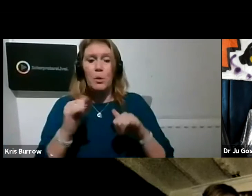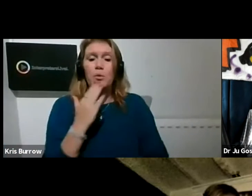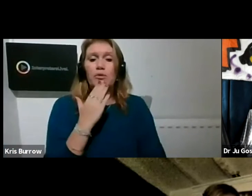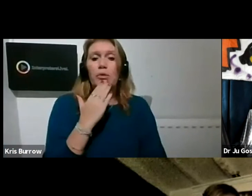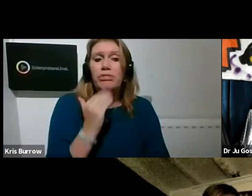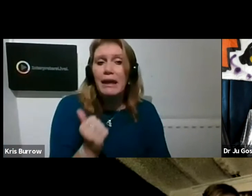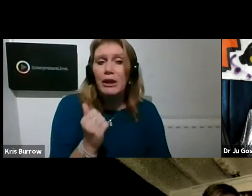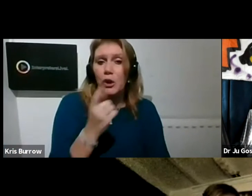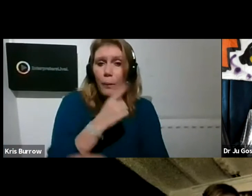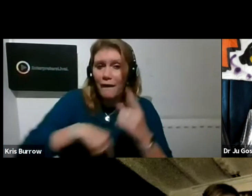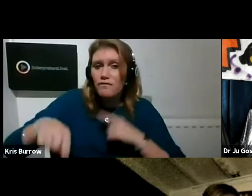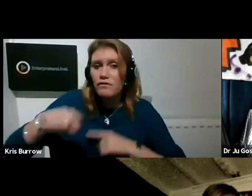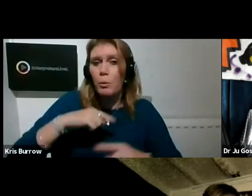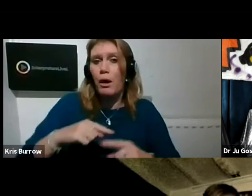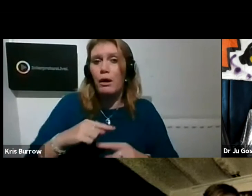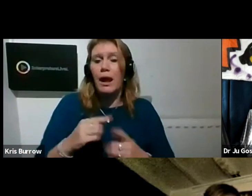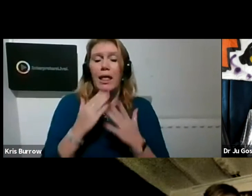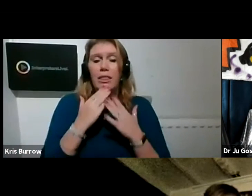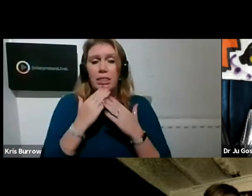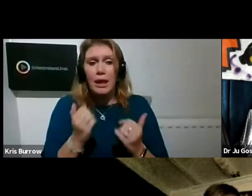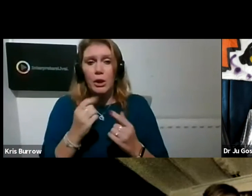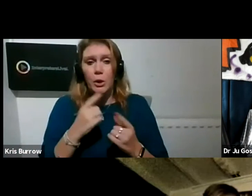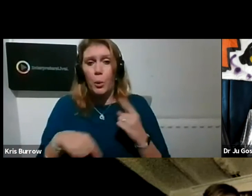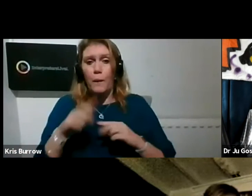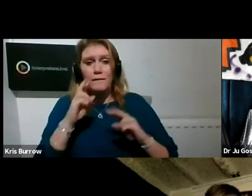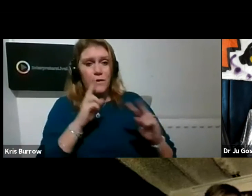everybody, and of course, thank you all for